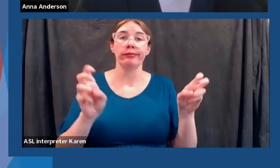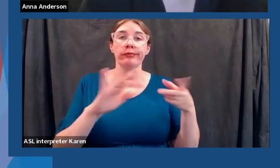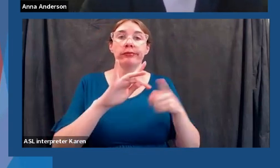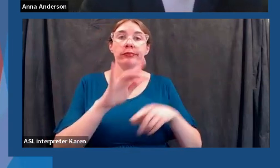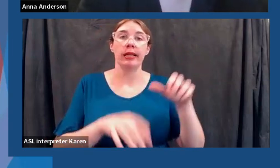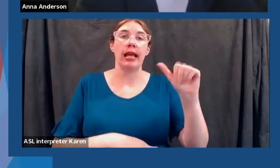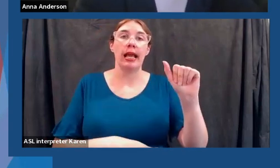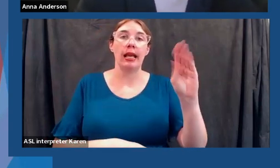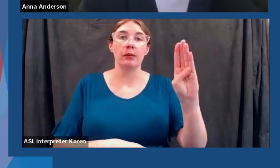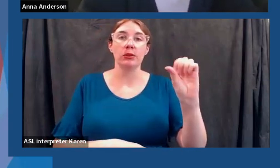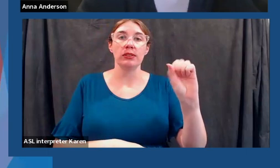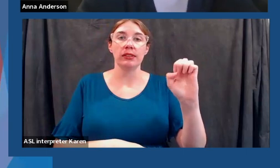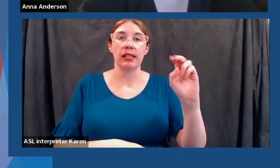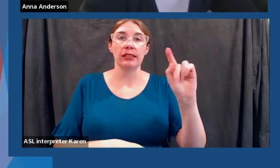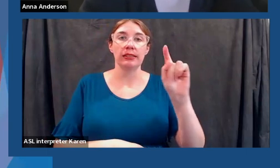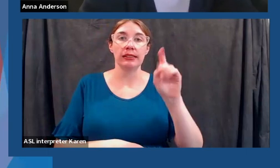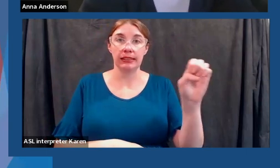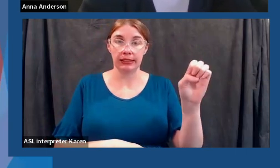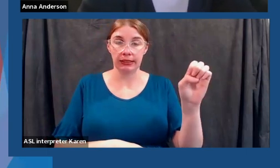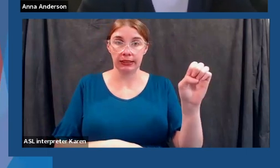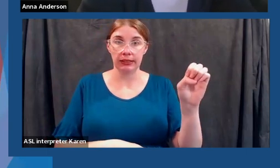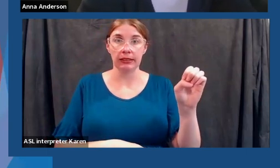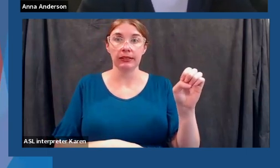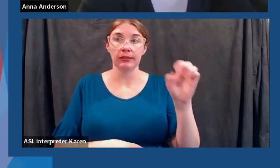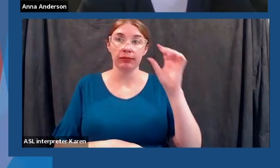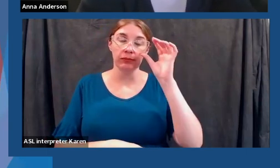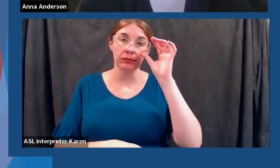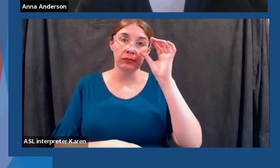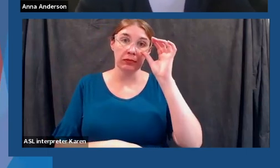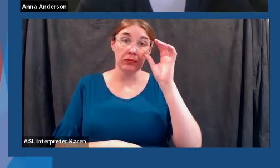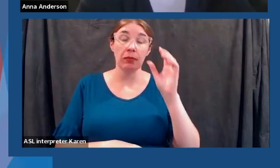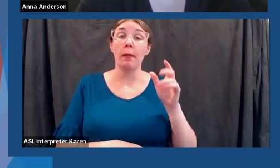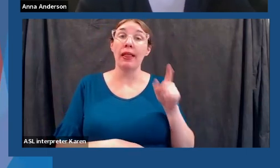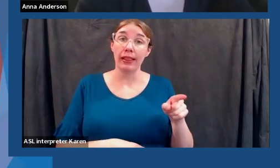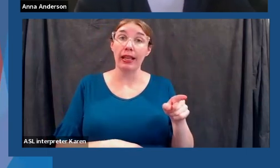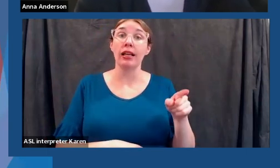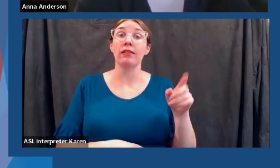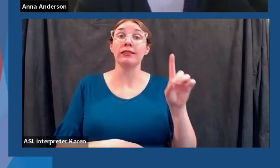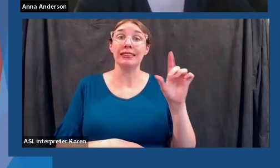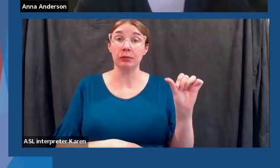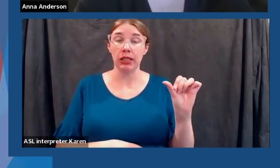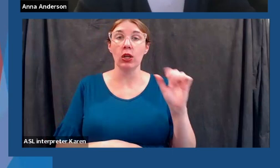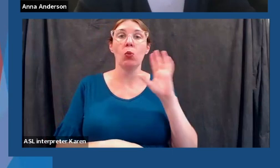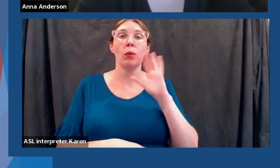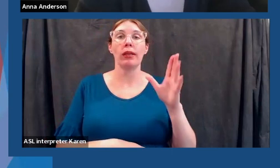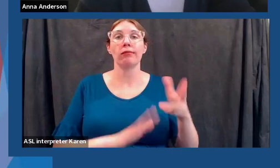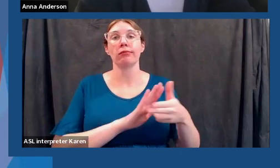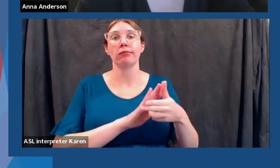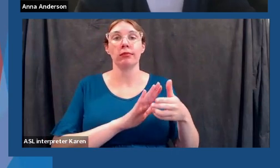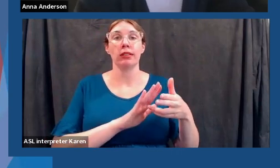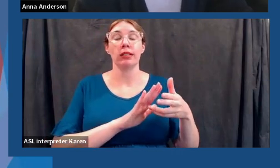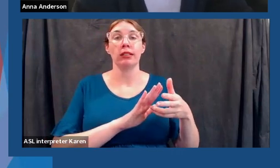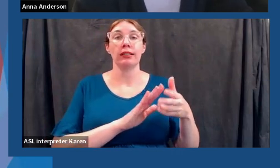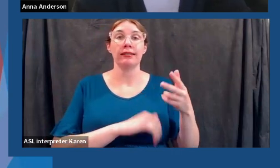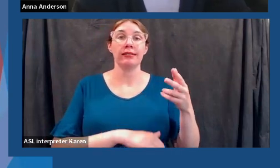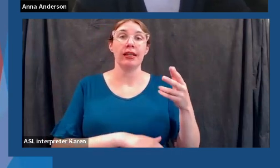and due to disability will be considered a confined voter. That doesn't mean that somebody has to just be in their house all